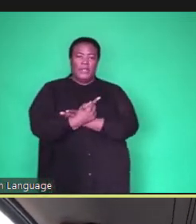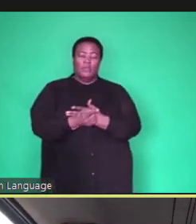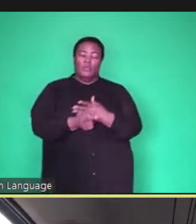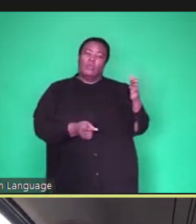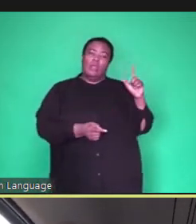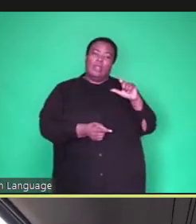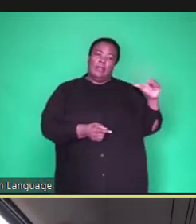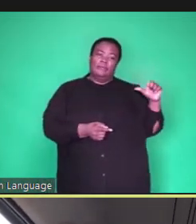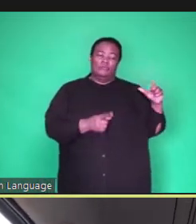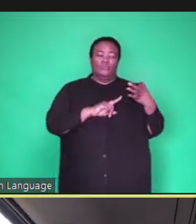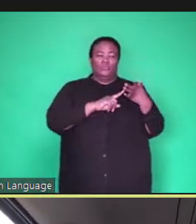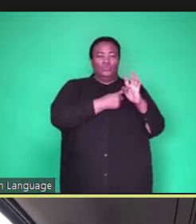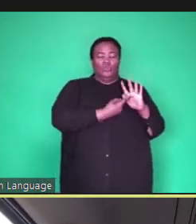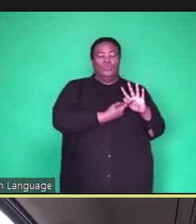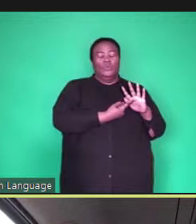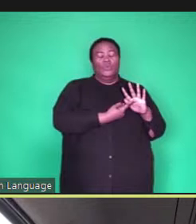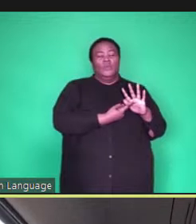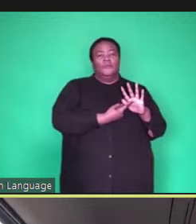left shows